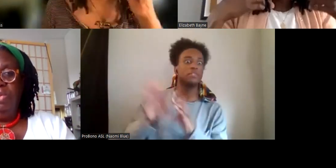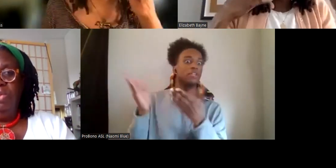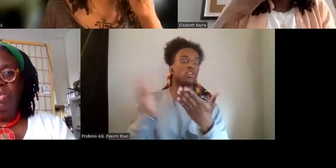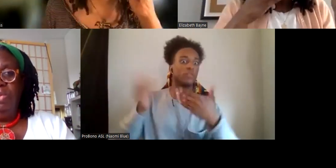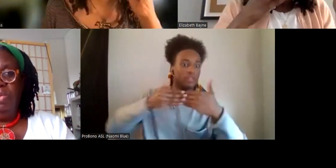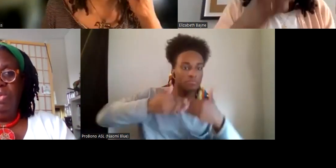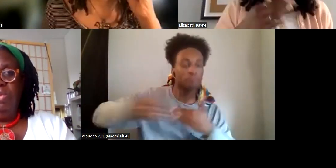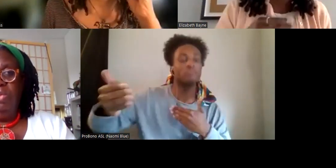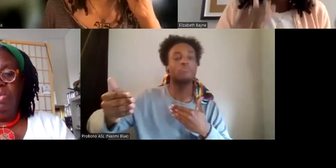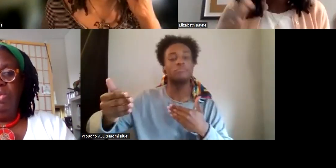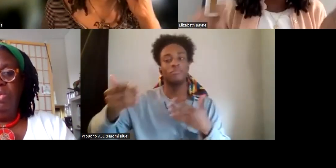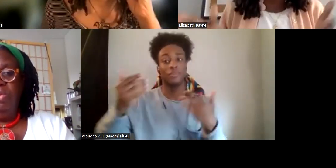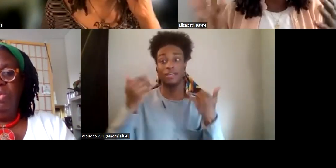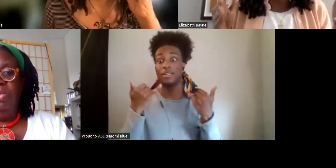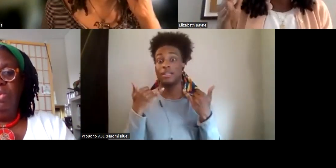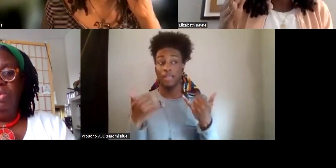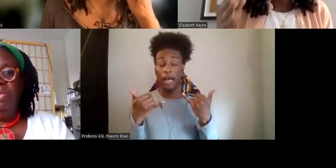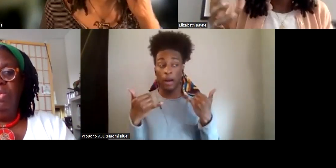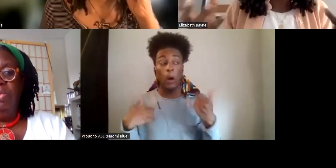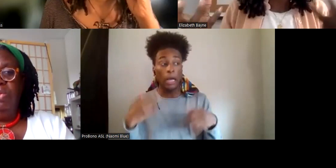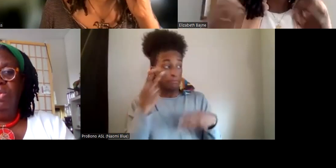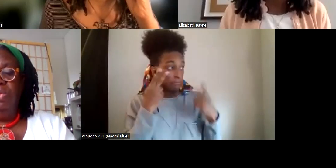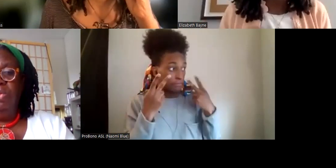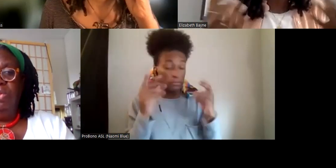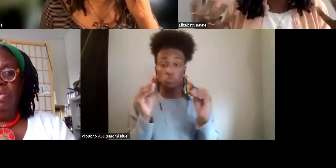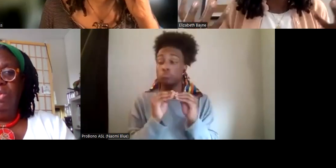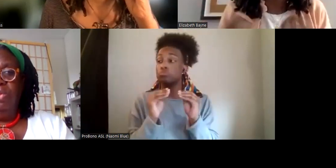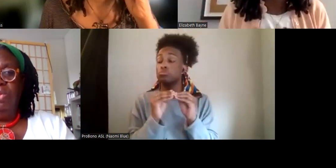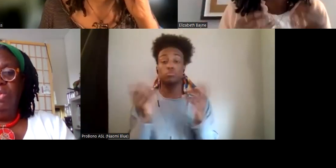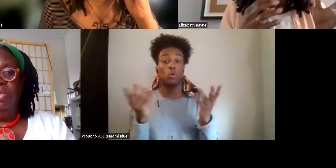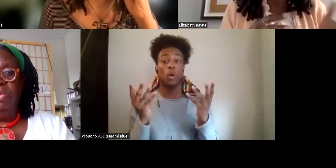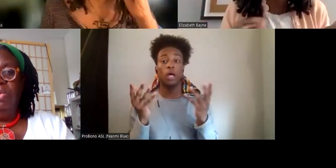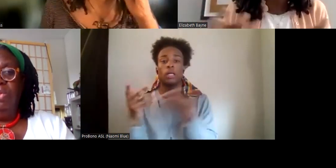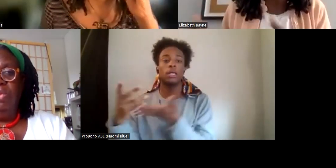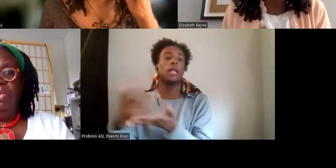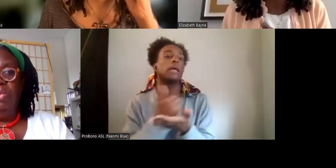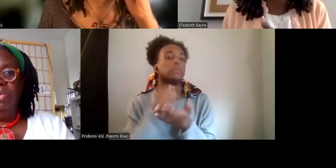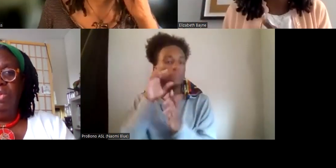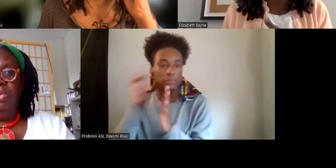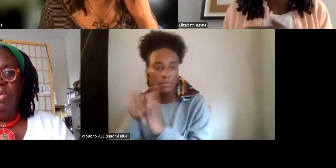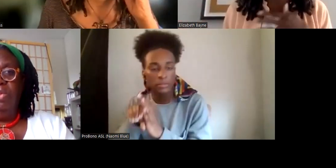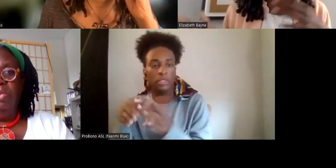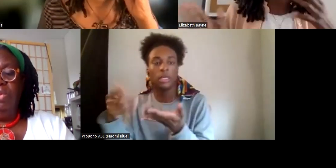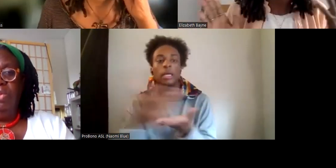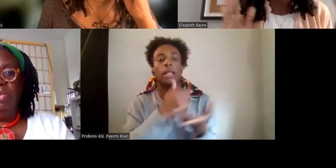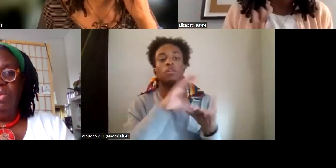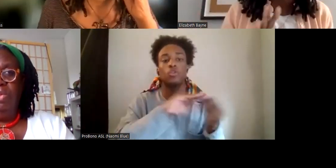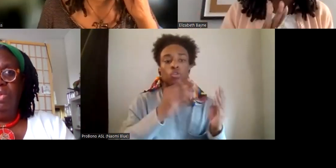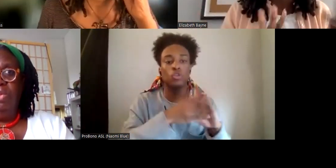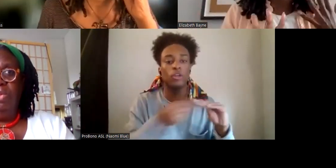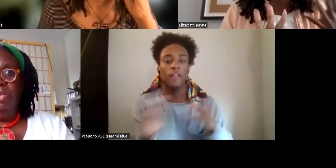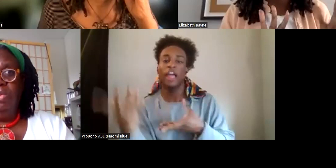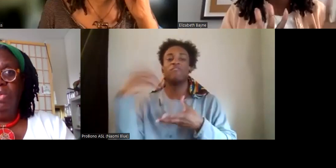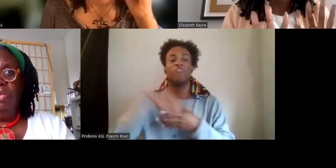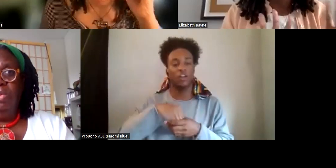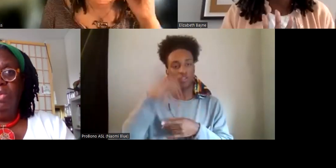like what I see more often is collecting images and collecting stories as part of their advocacy. And before, the